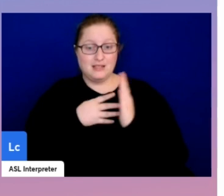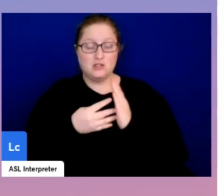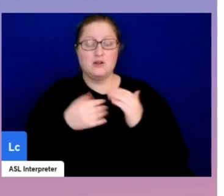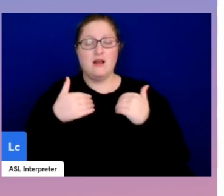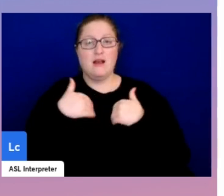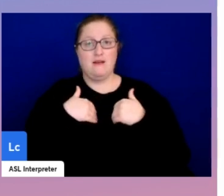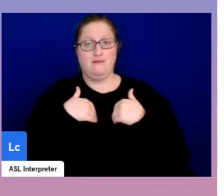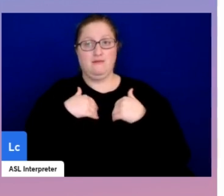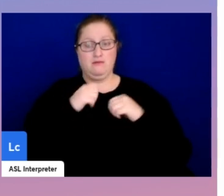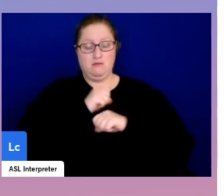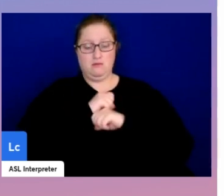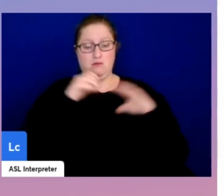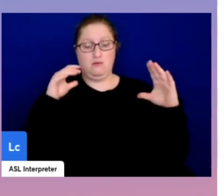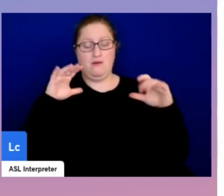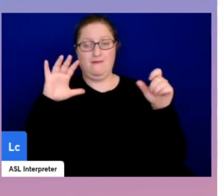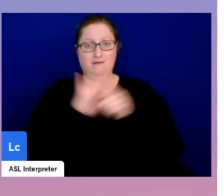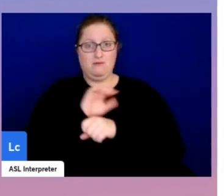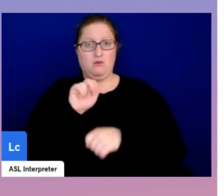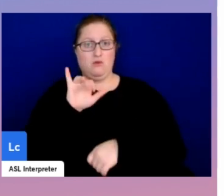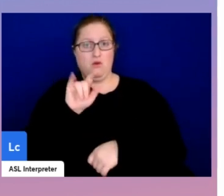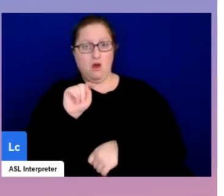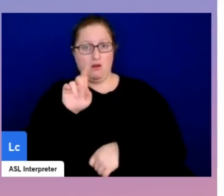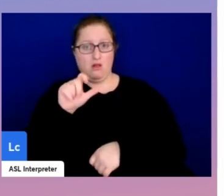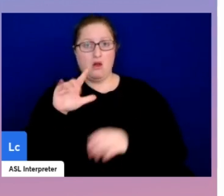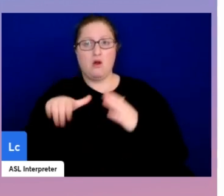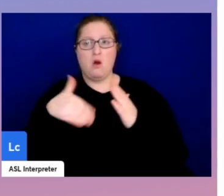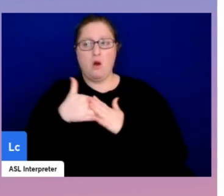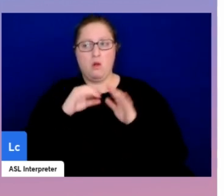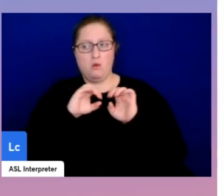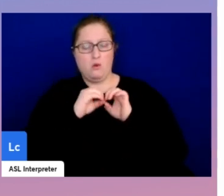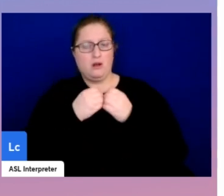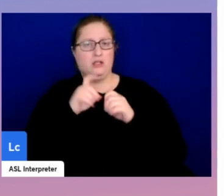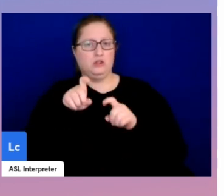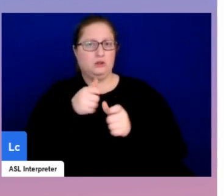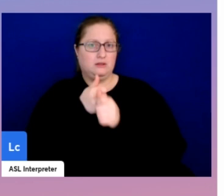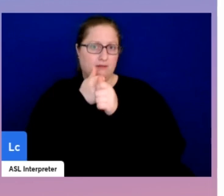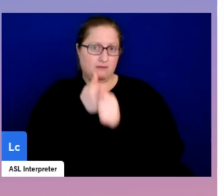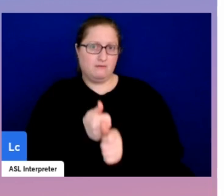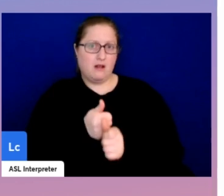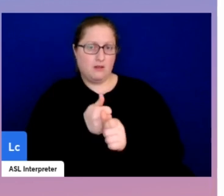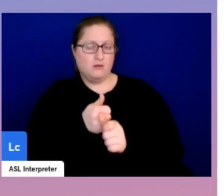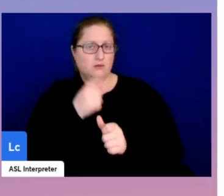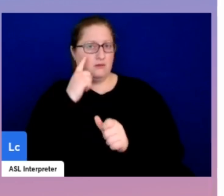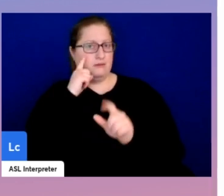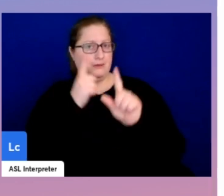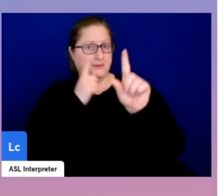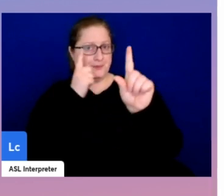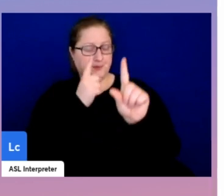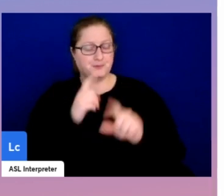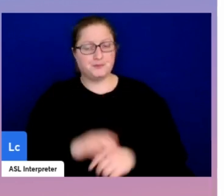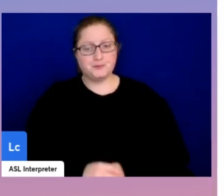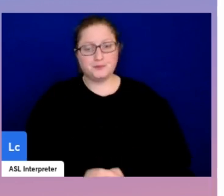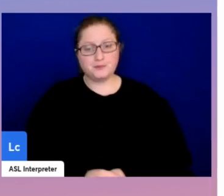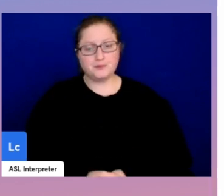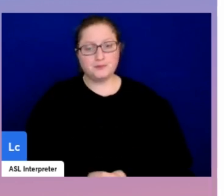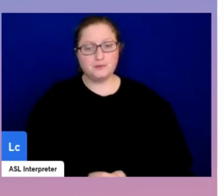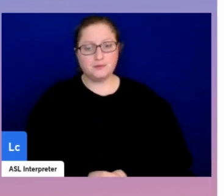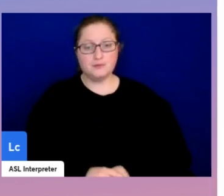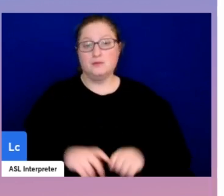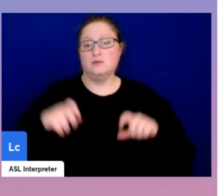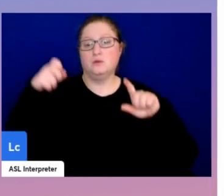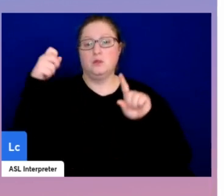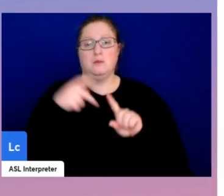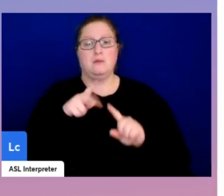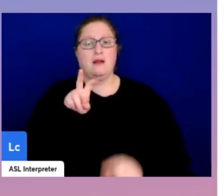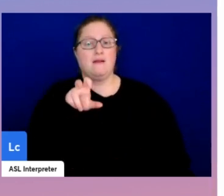view of the detailed audit log is a pattern that all organizations must strive towards. So coming back of where Vault